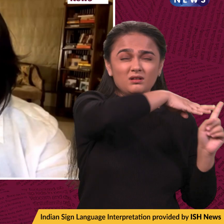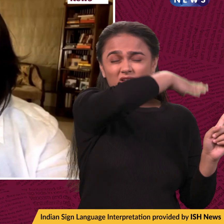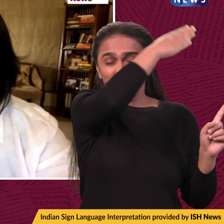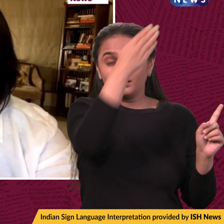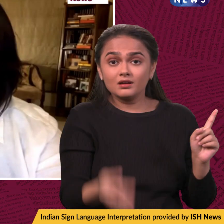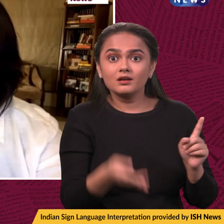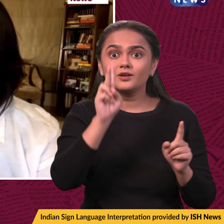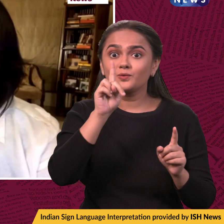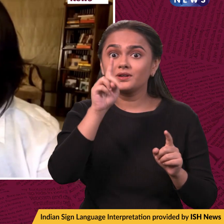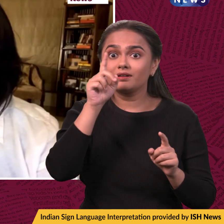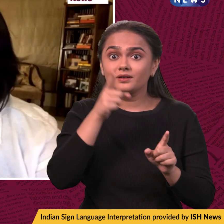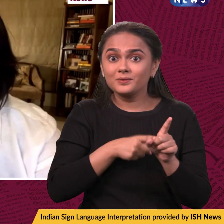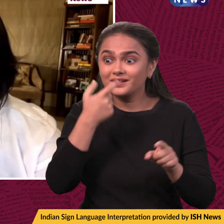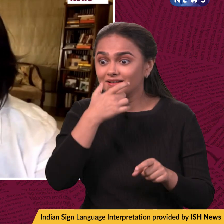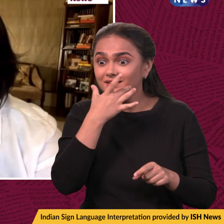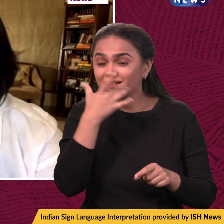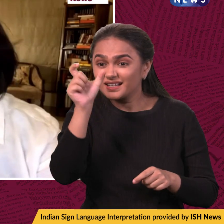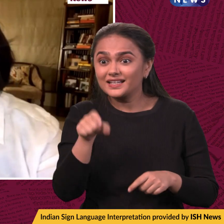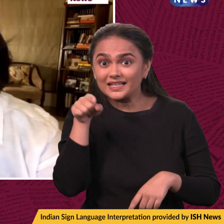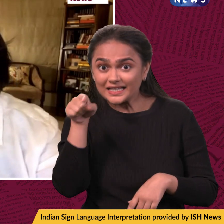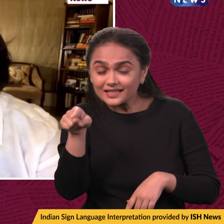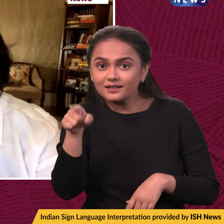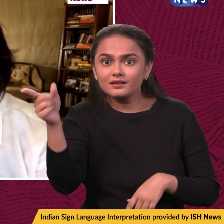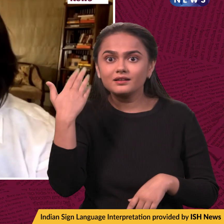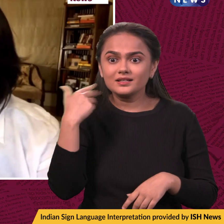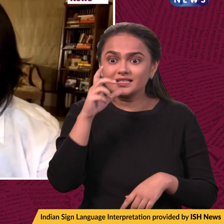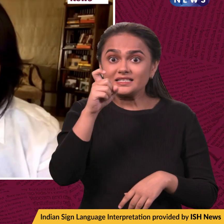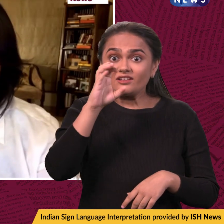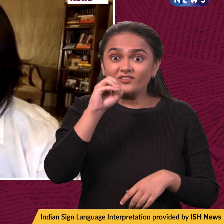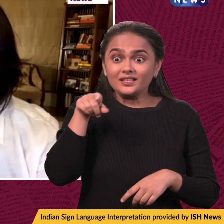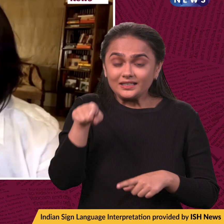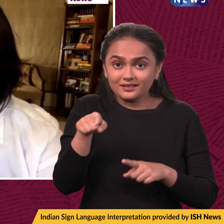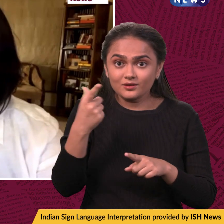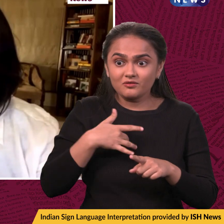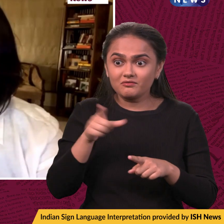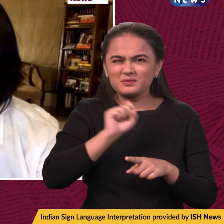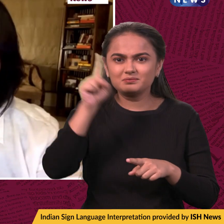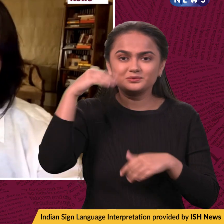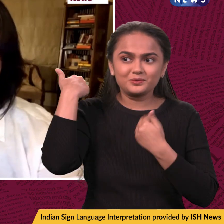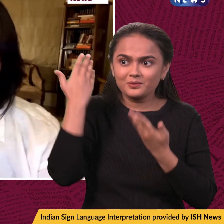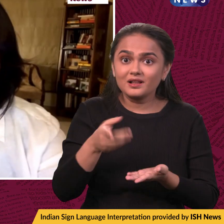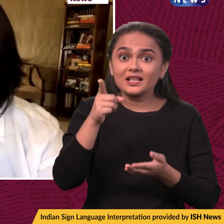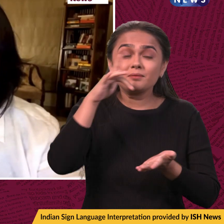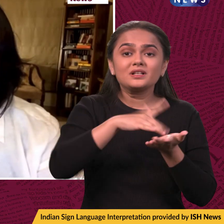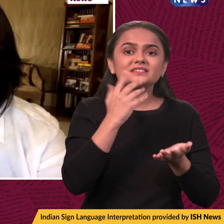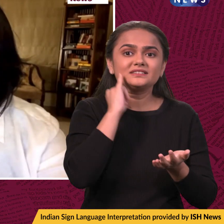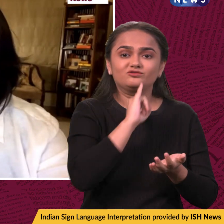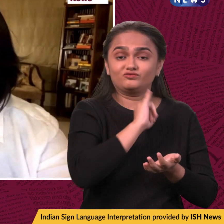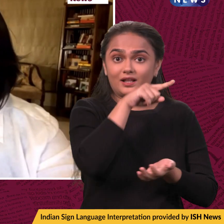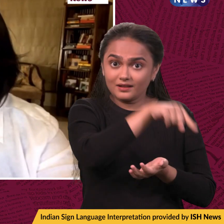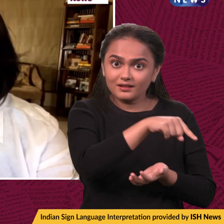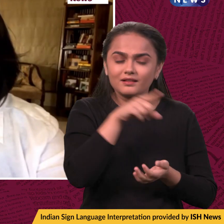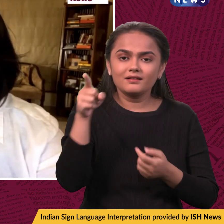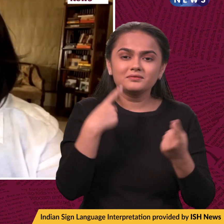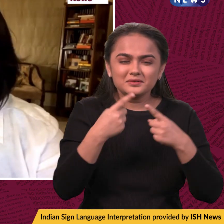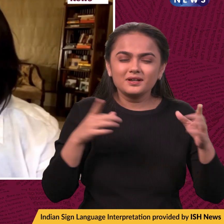21-year-old Harnaaz Sandhu from Chandigarh, who was named the winner of the 70th edition of the beauty pageant that was held in Israel. Paraguay's contestant came